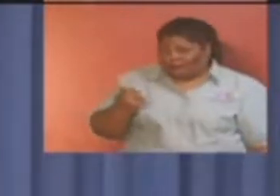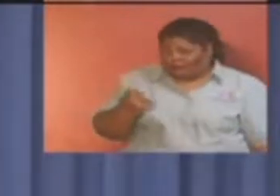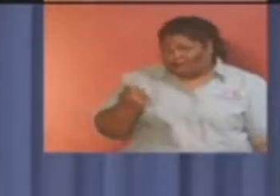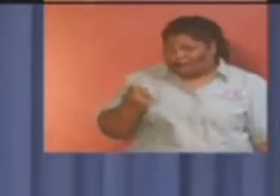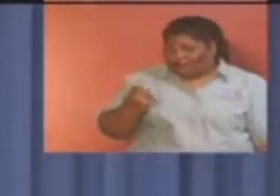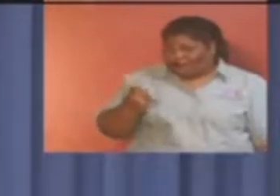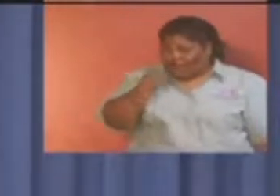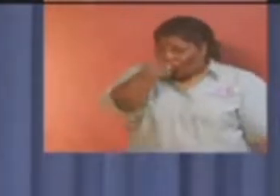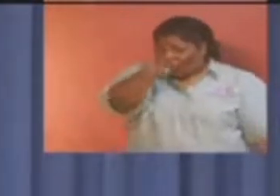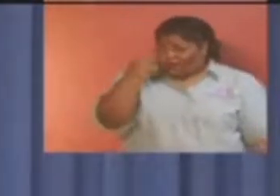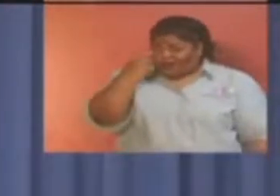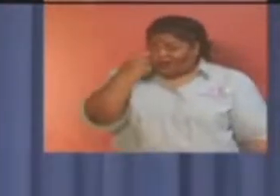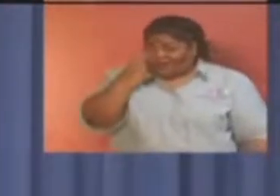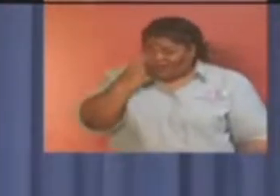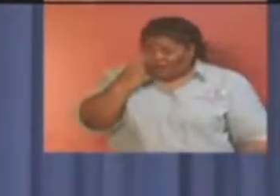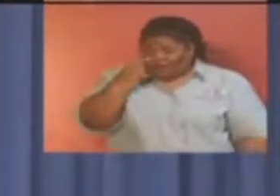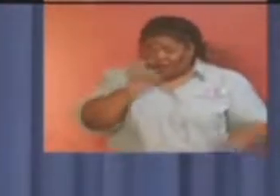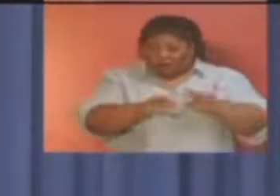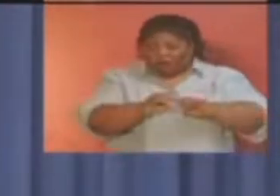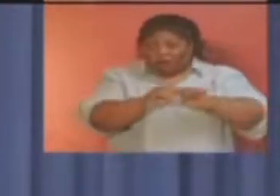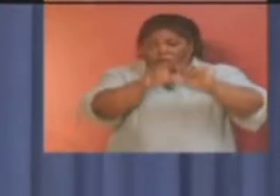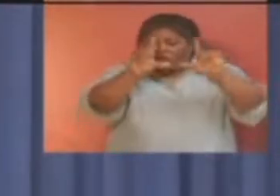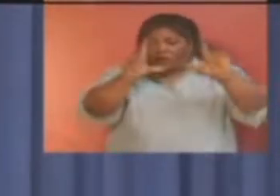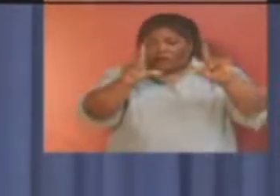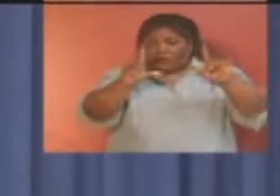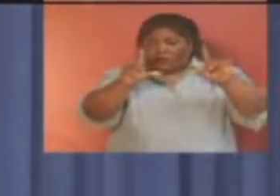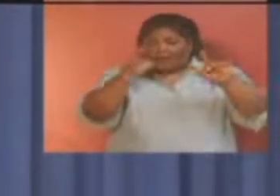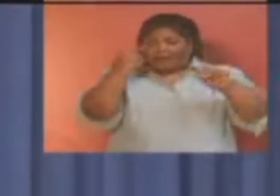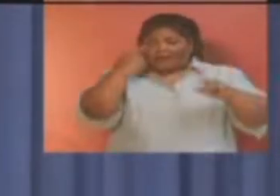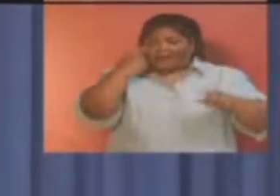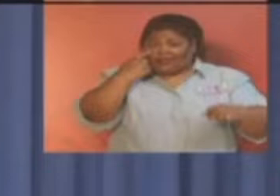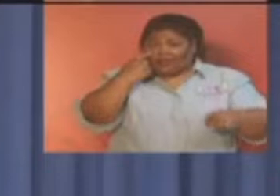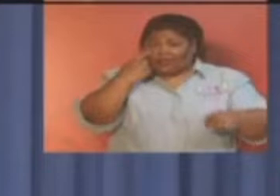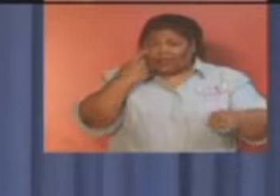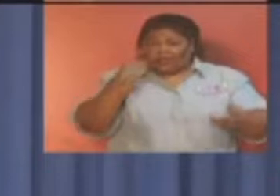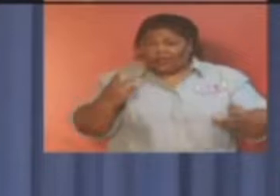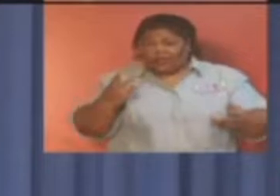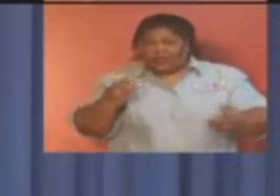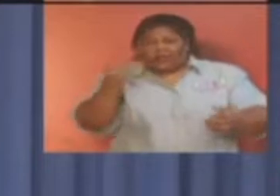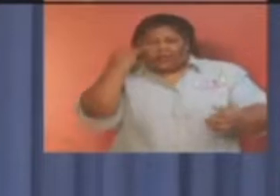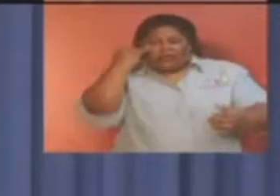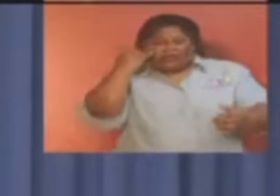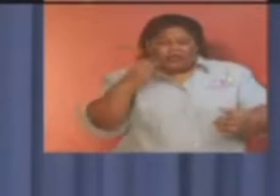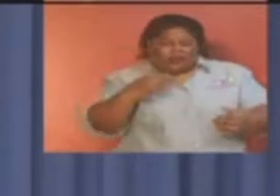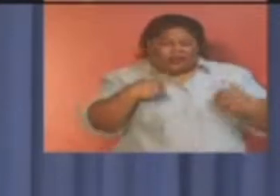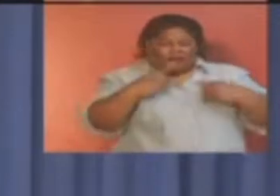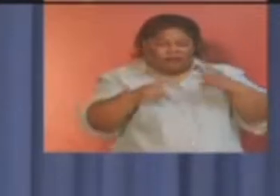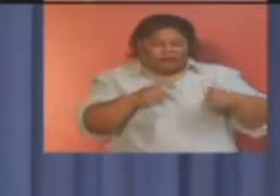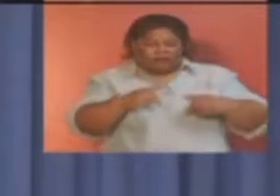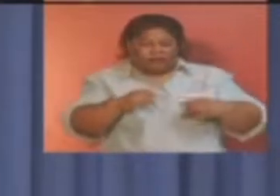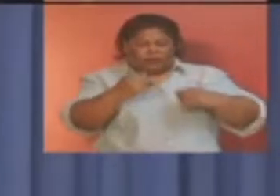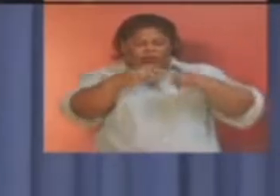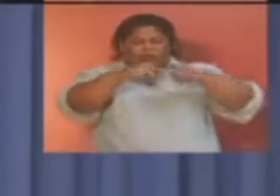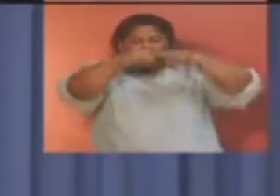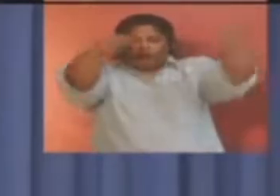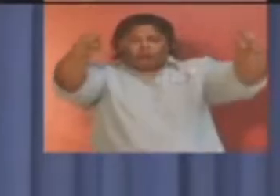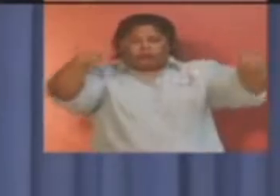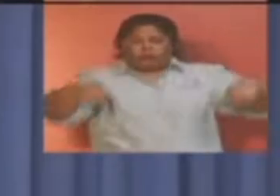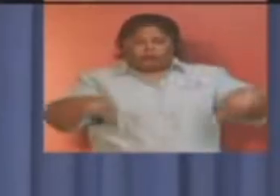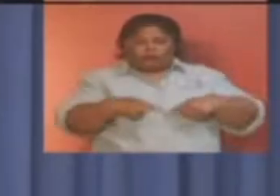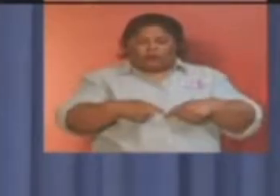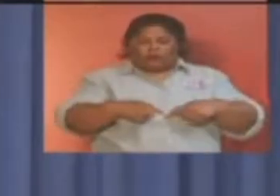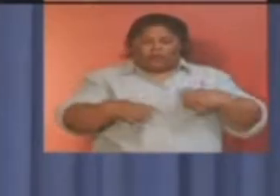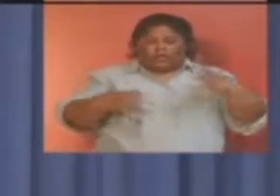remind the people of Trinidad and Tobago, those of you who are obsessed with this border story. There are two